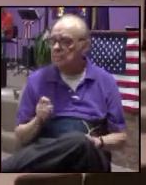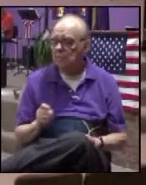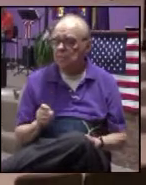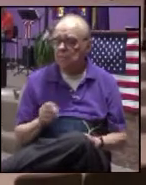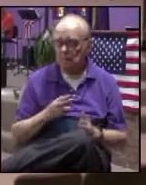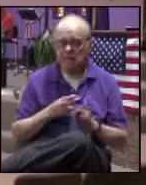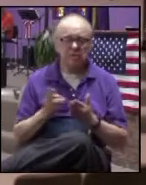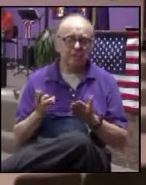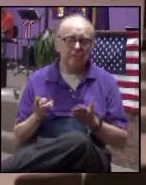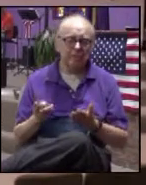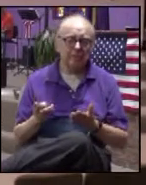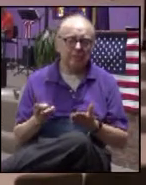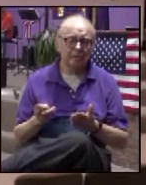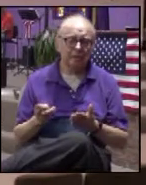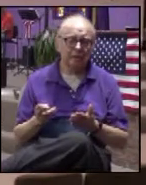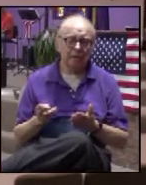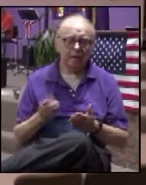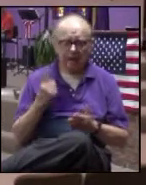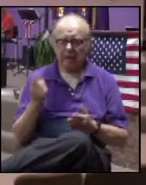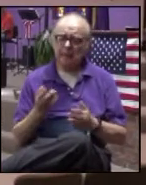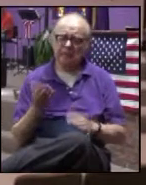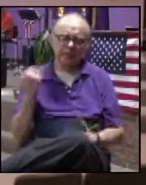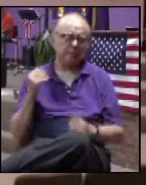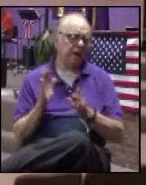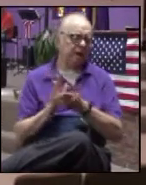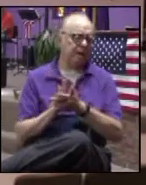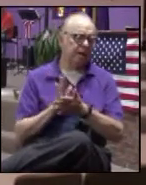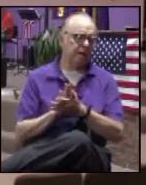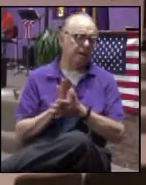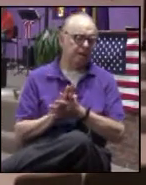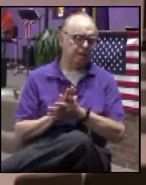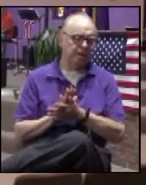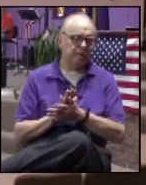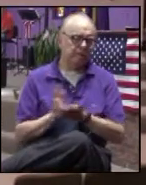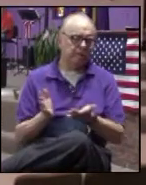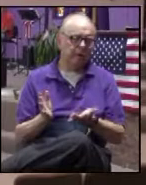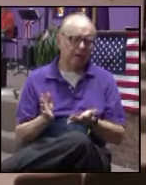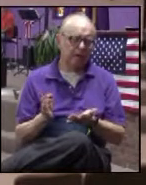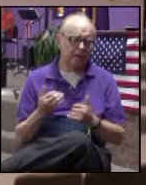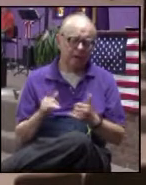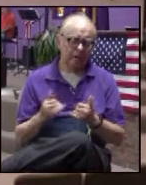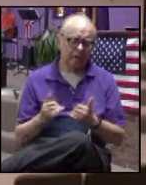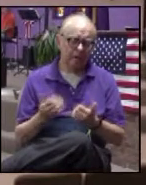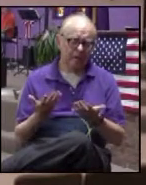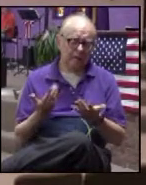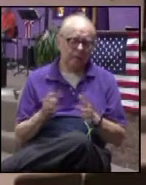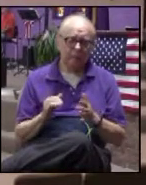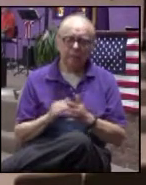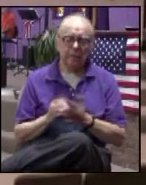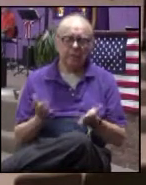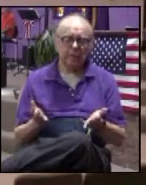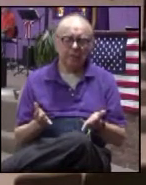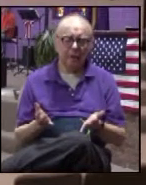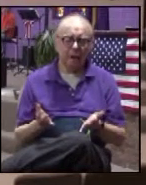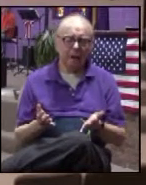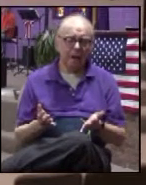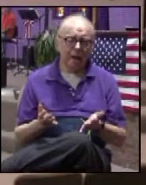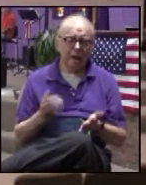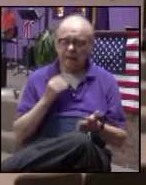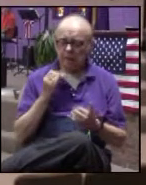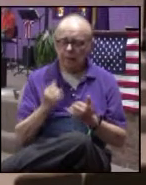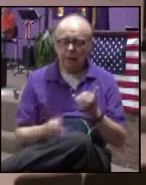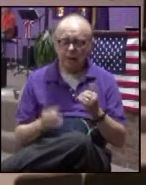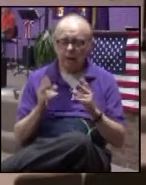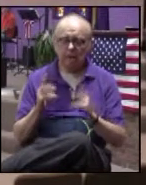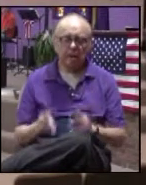Honestly. Think back in school, schoolyard pick'em. What didn't you want to be? Last